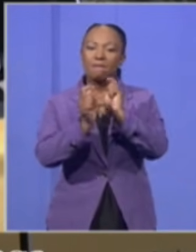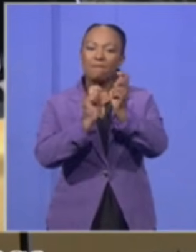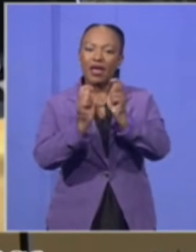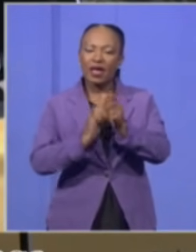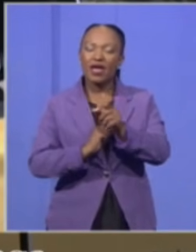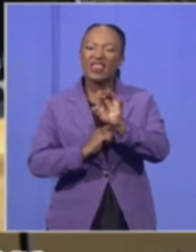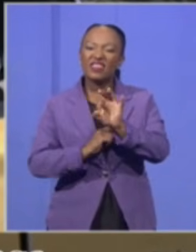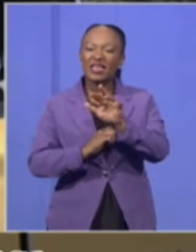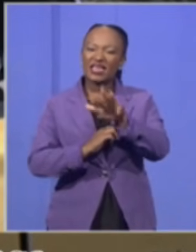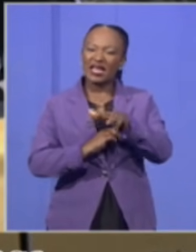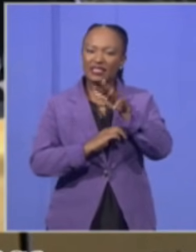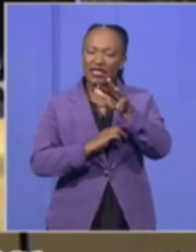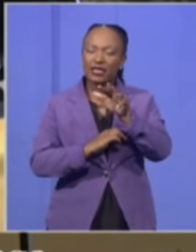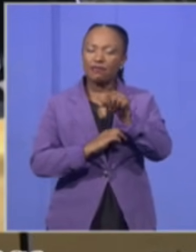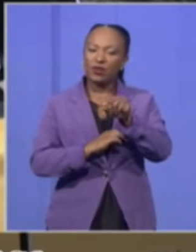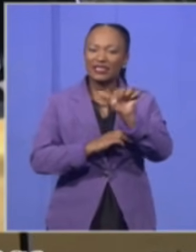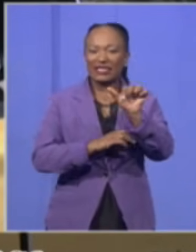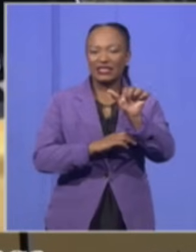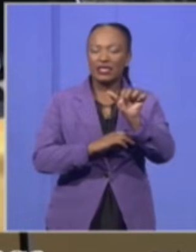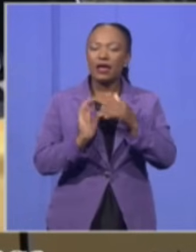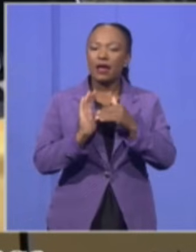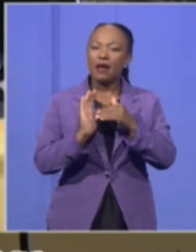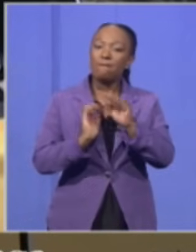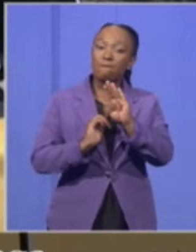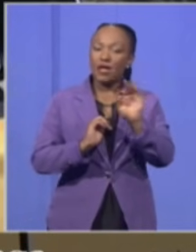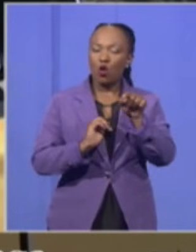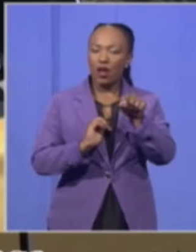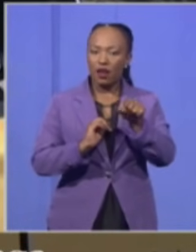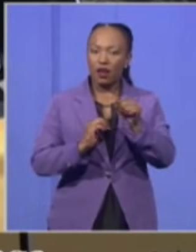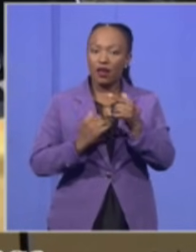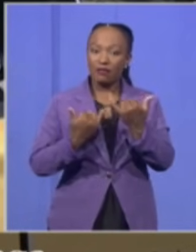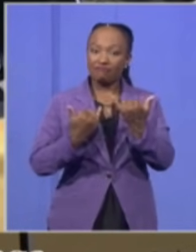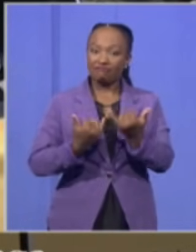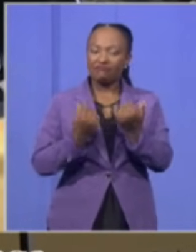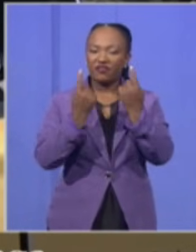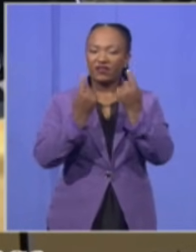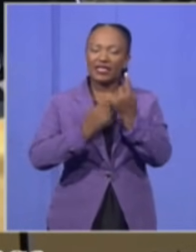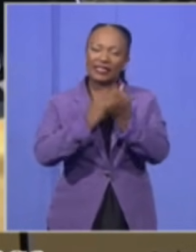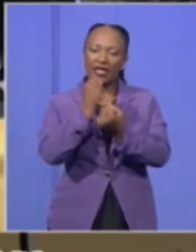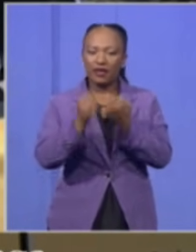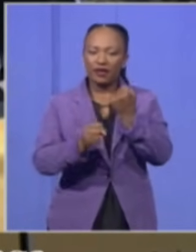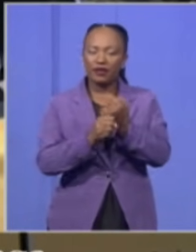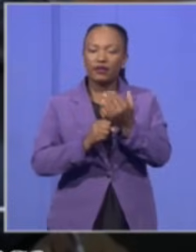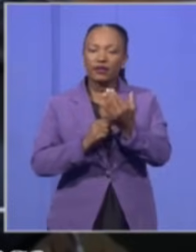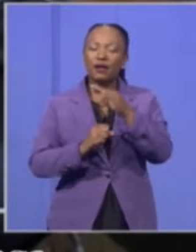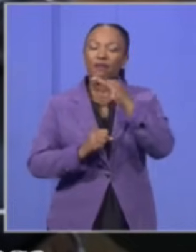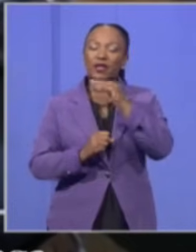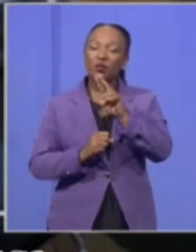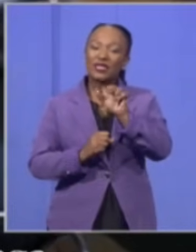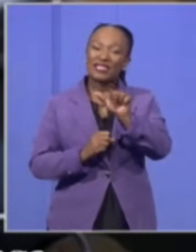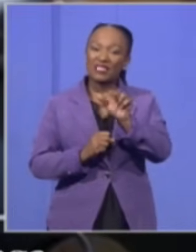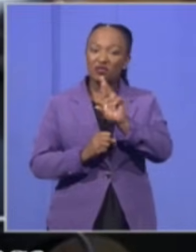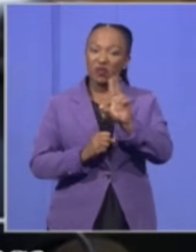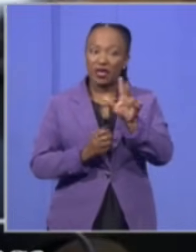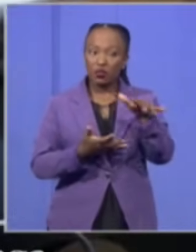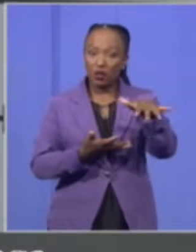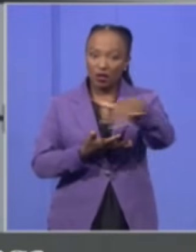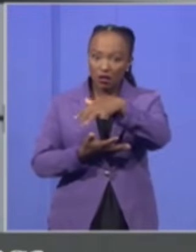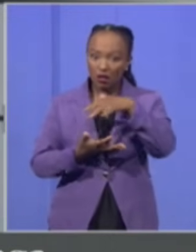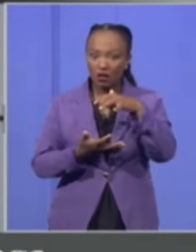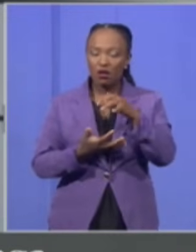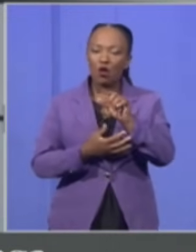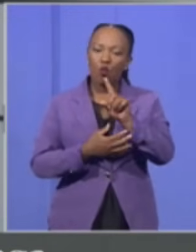389.6 billion in the current financial year. This translates to 22 cents of every rand we raise in revenue.